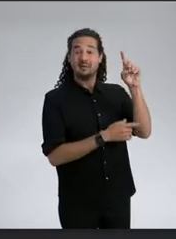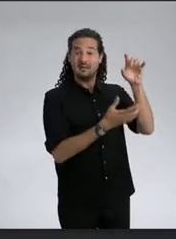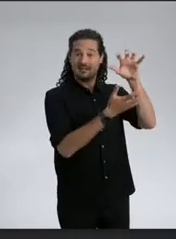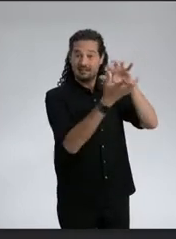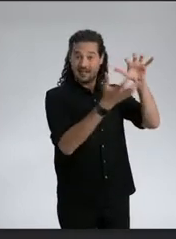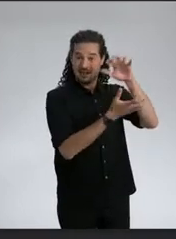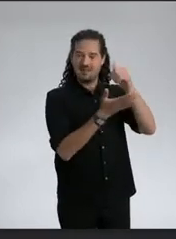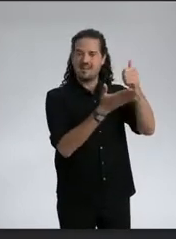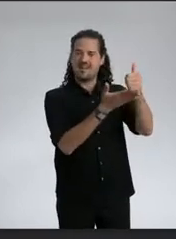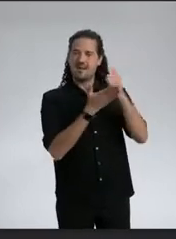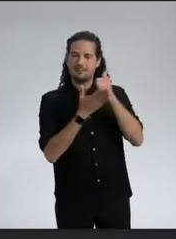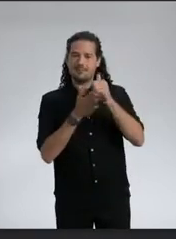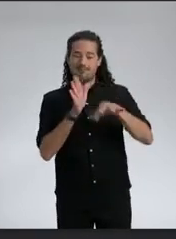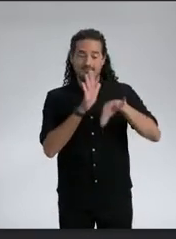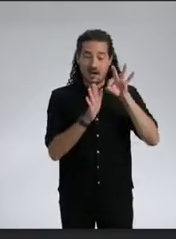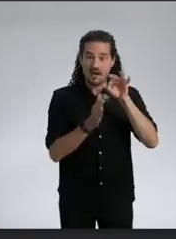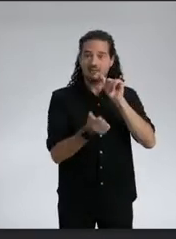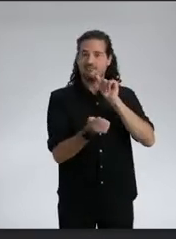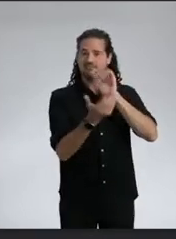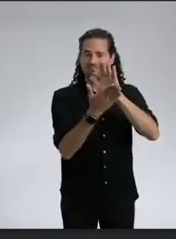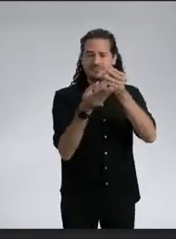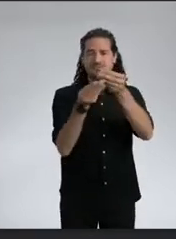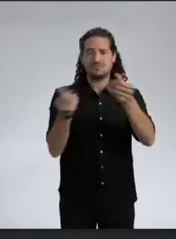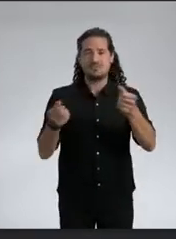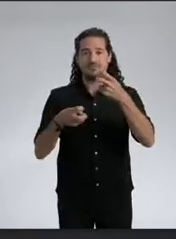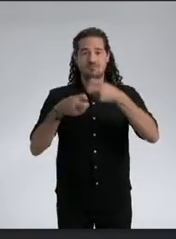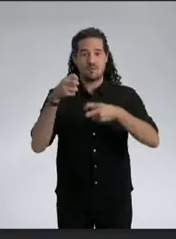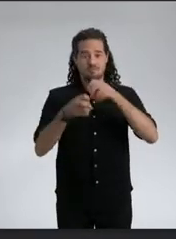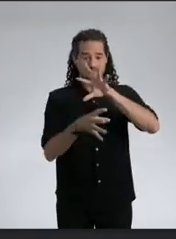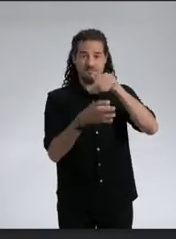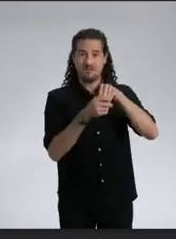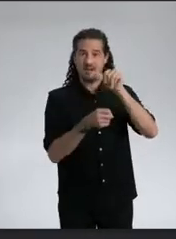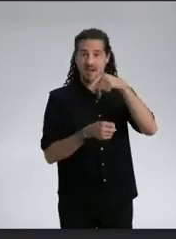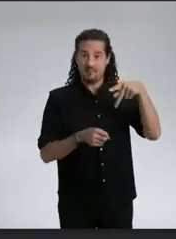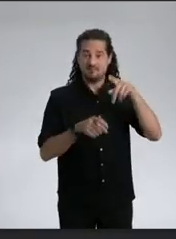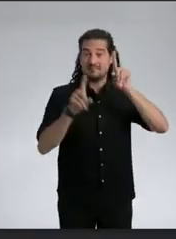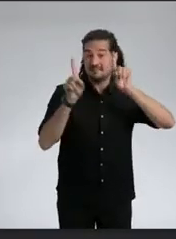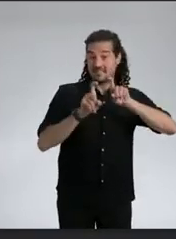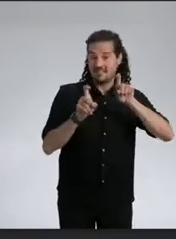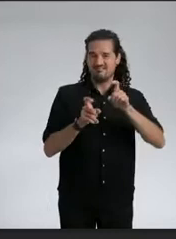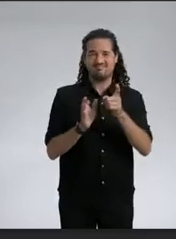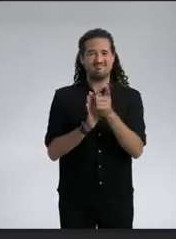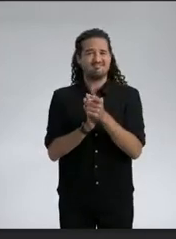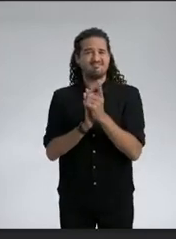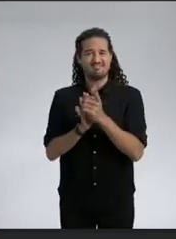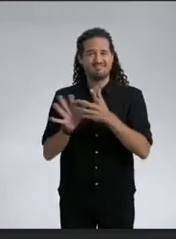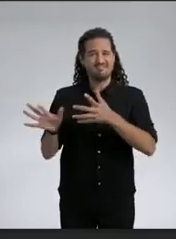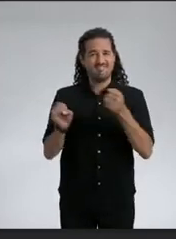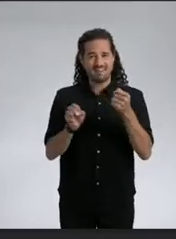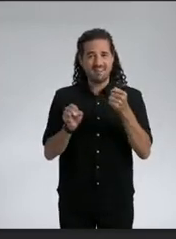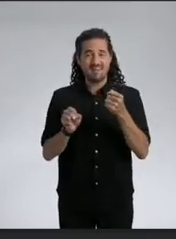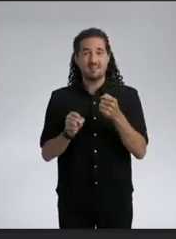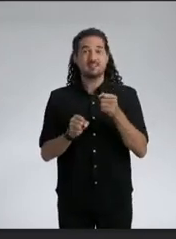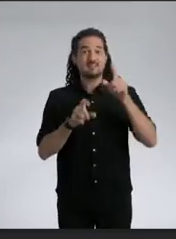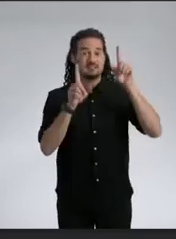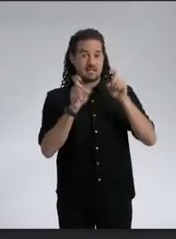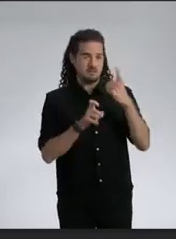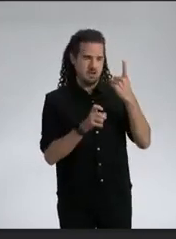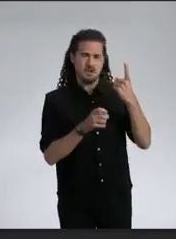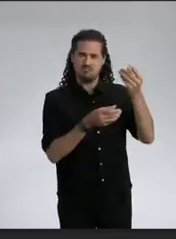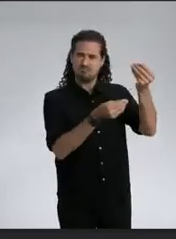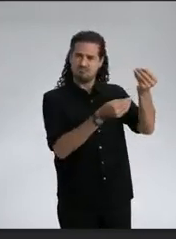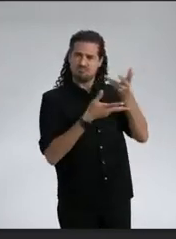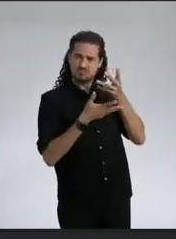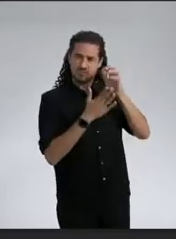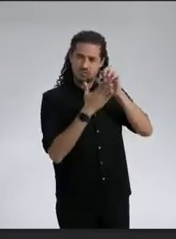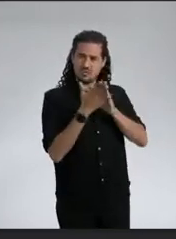in your app or your tests faster than ever. Tests are one form of insight on your code. Another is input from